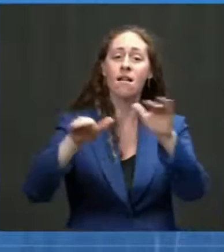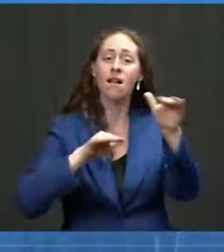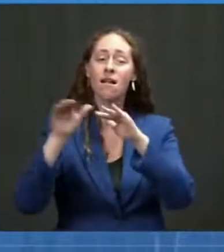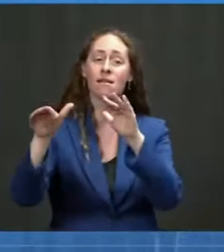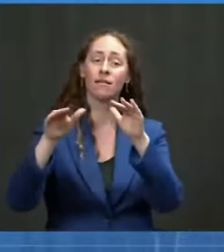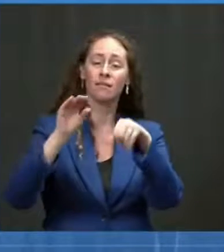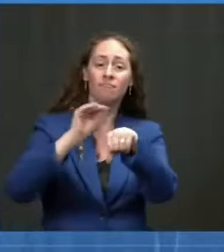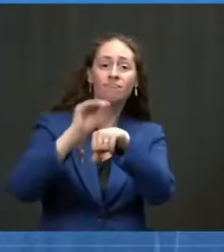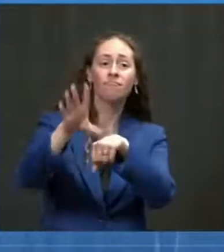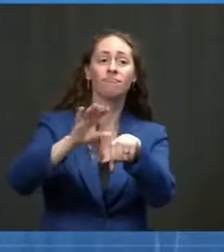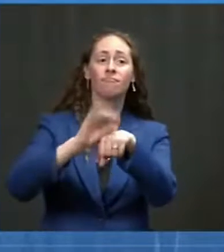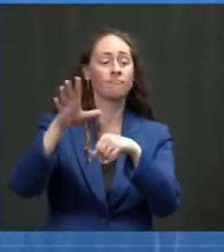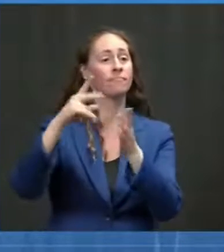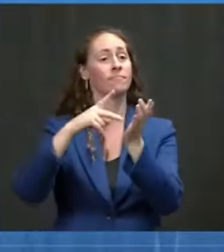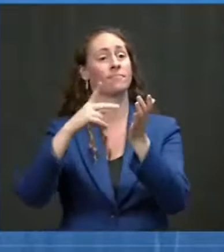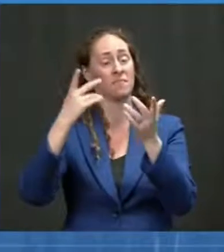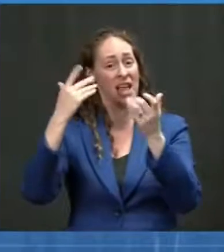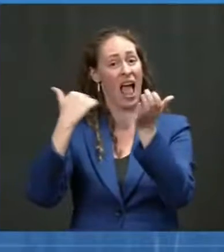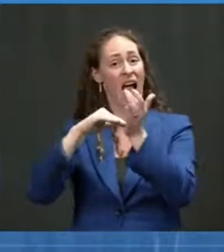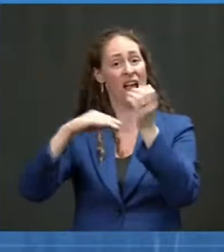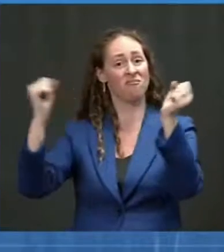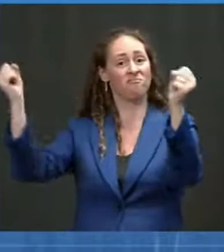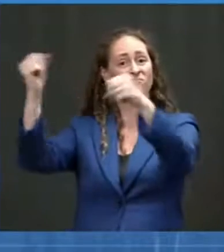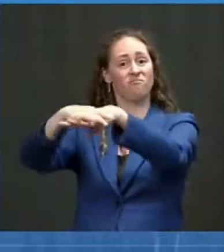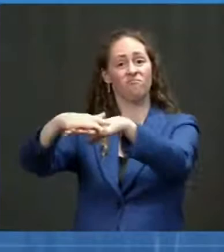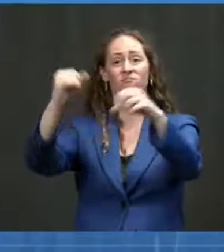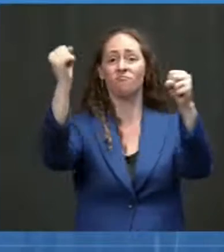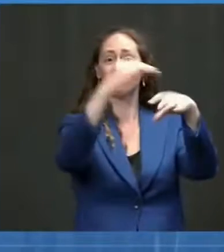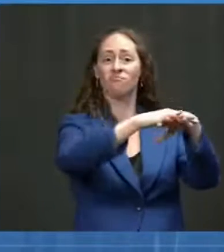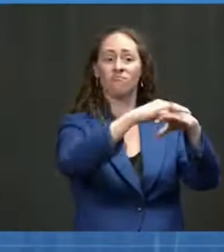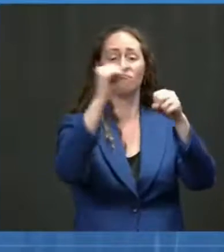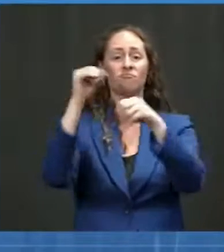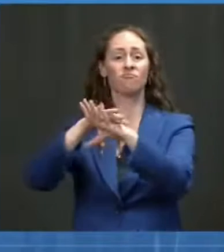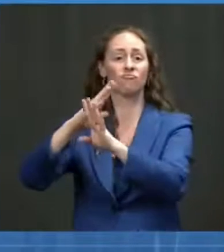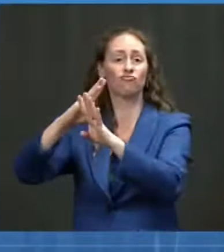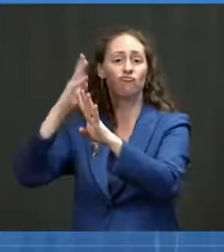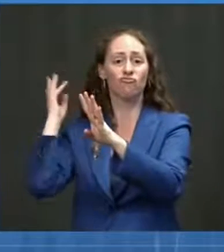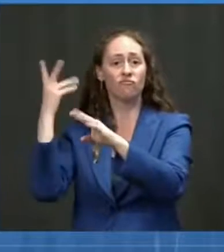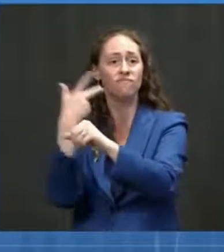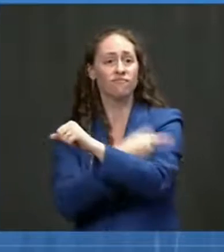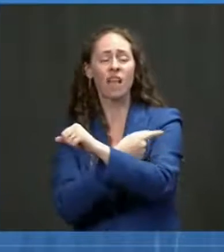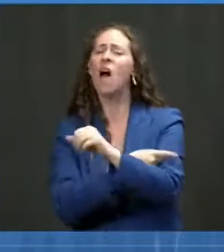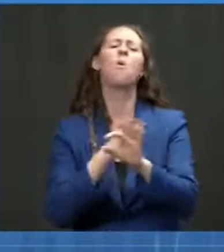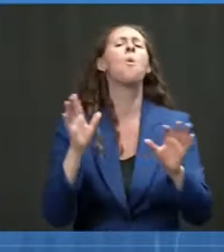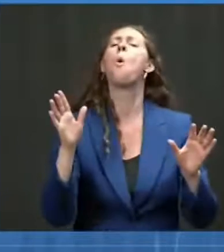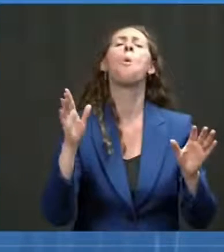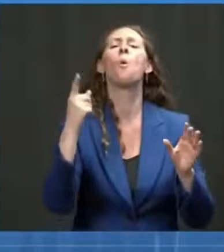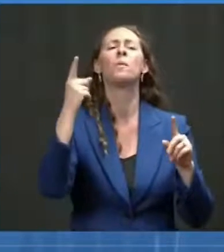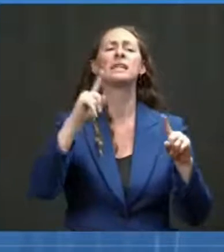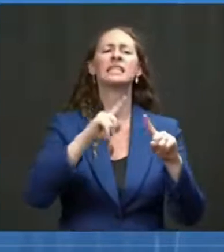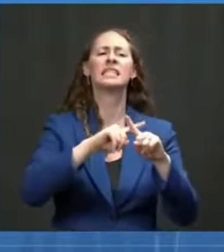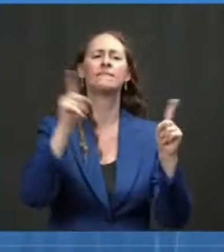expect to see more doses shipped to doctors' offices, pharmacies, smaller clinics, and will states